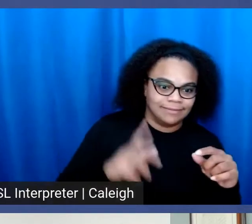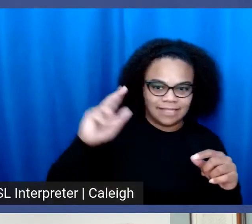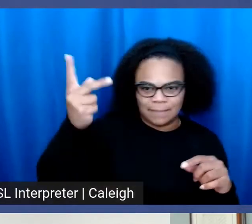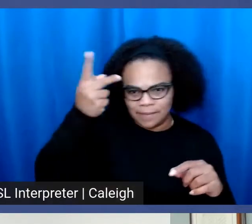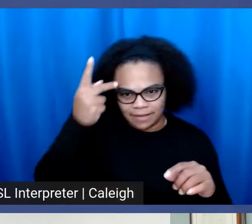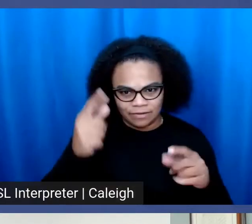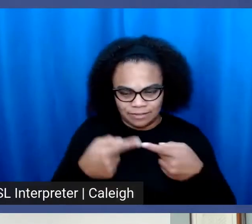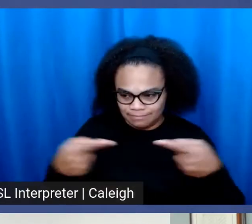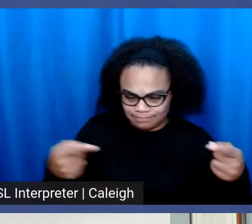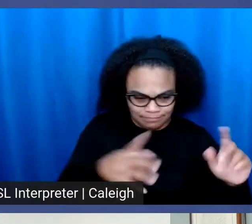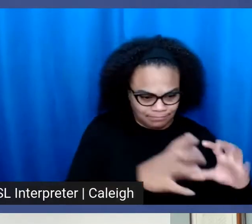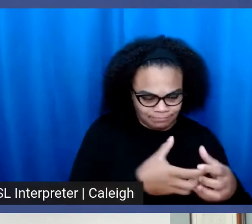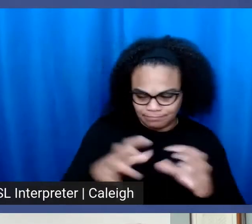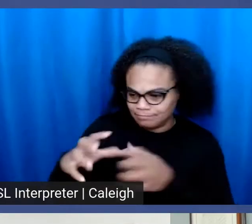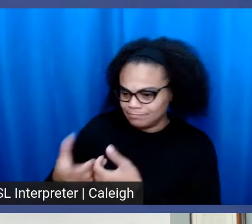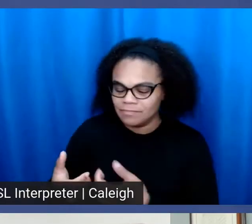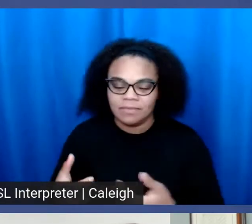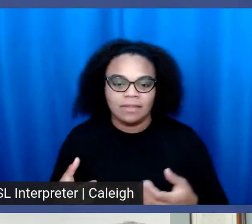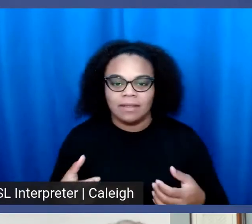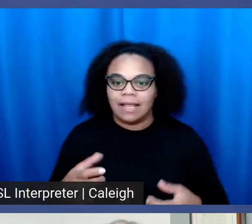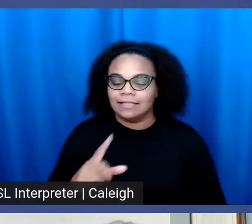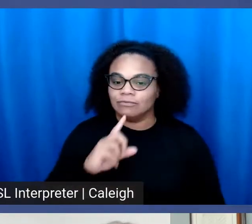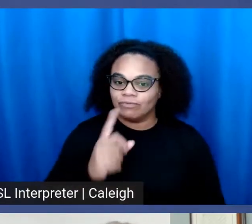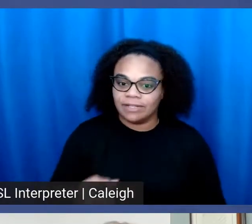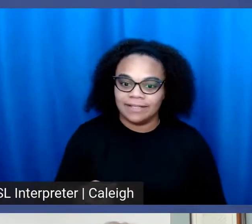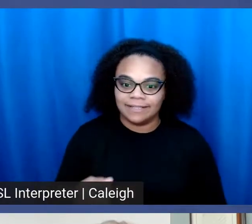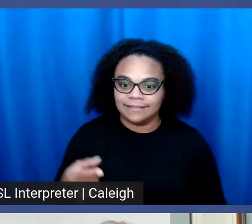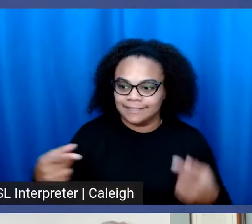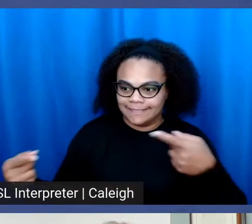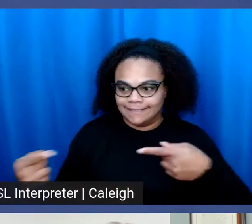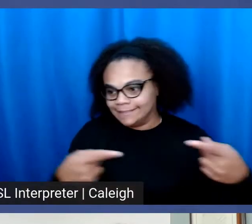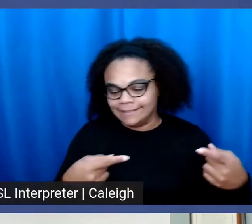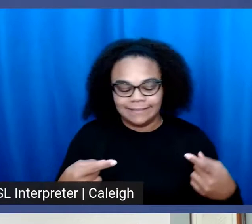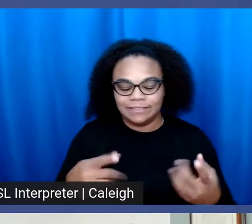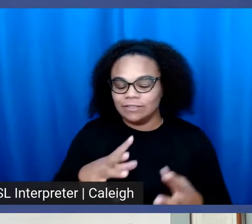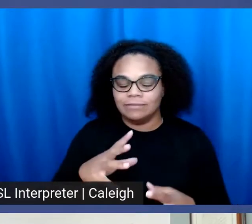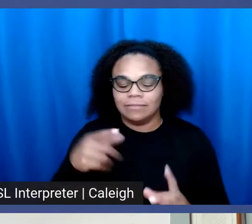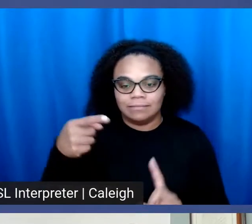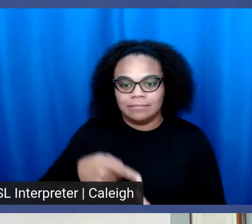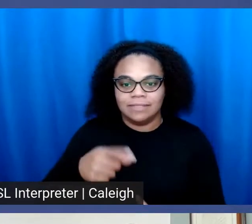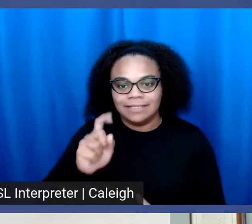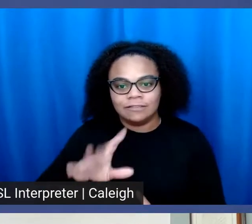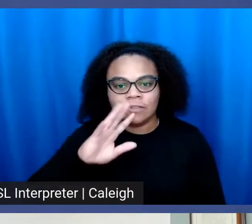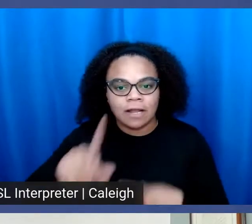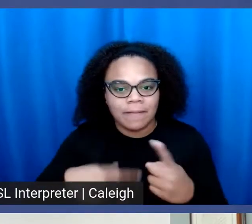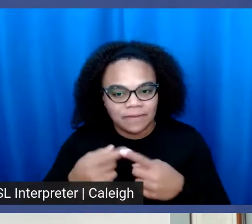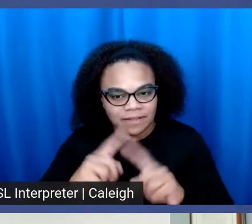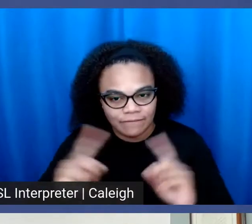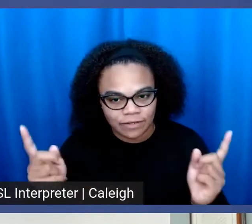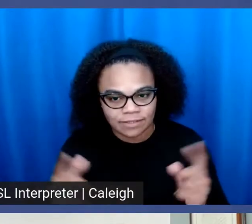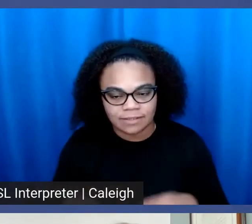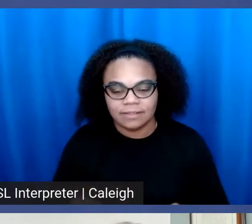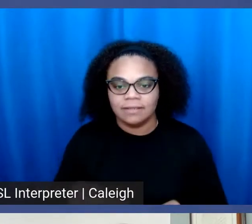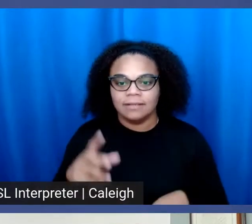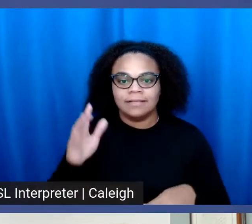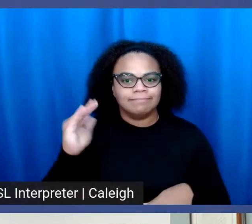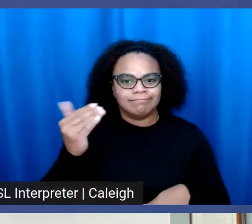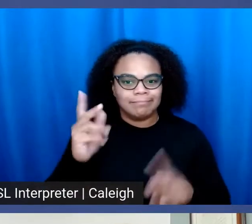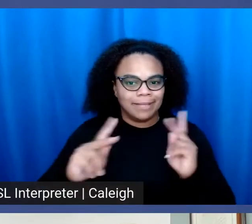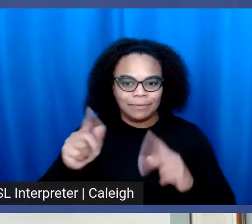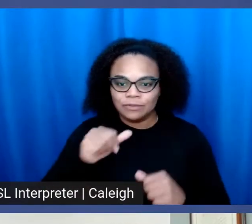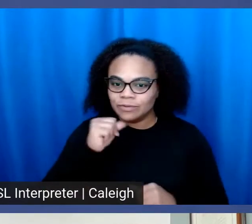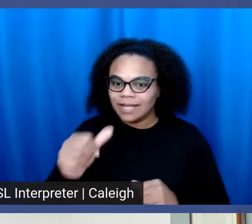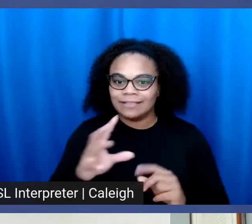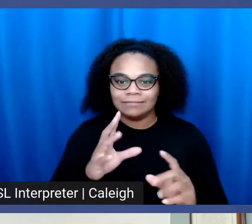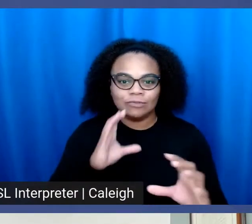important to note, and to try and talk across difference here, because just as you said, I think Martha earlier, is that folks are no longer talking to each other, right?